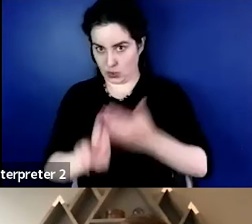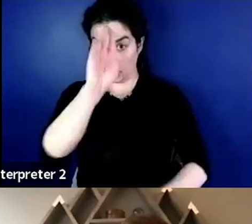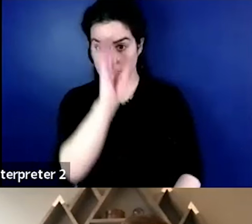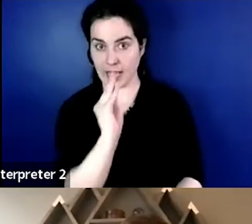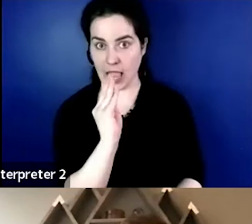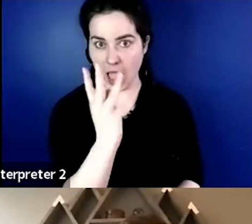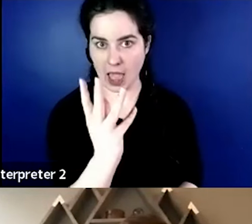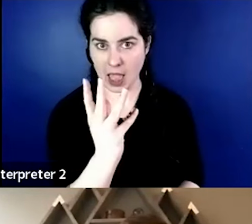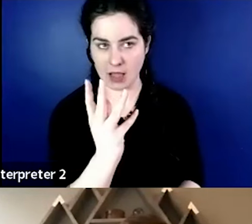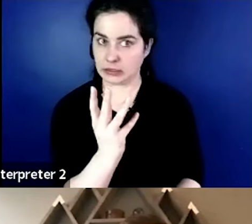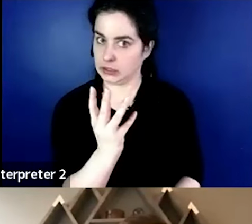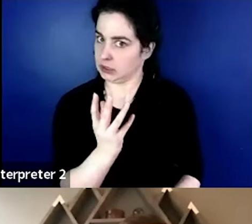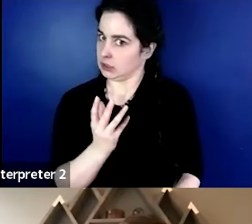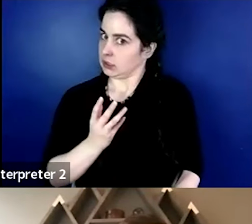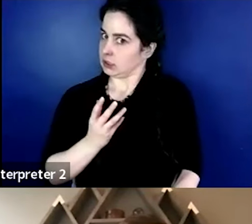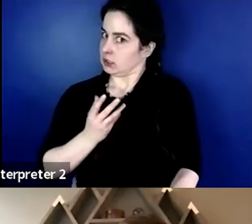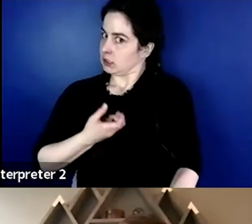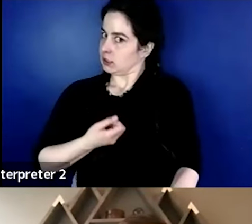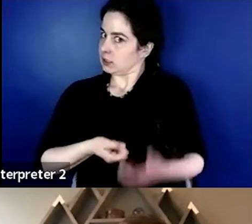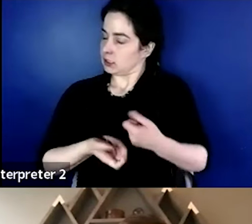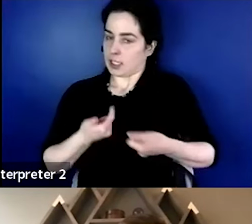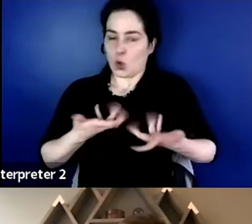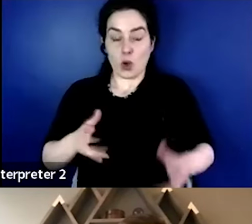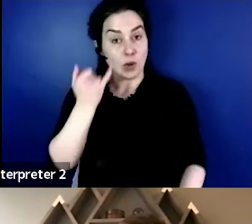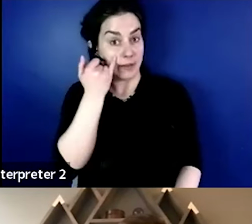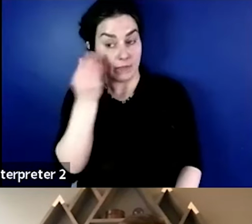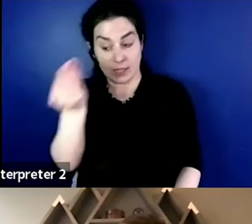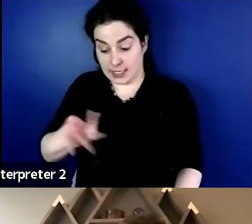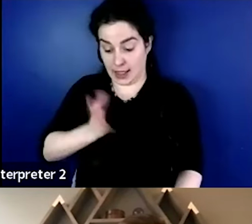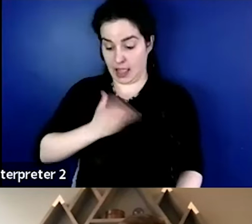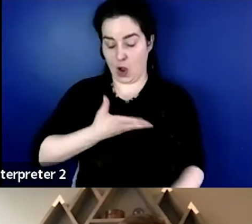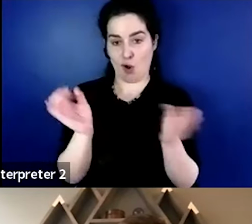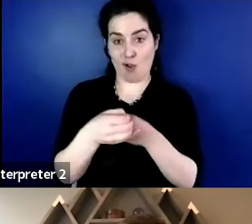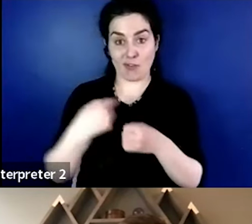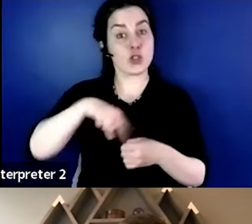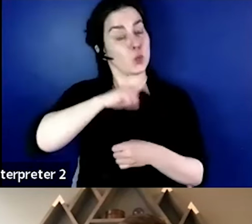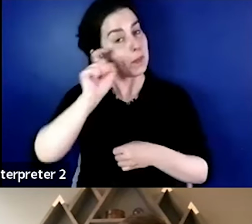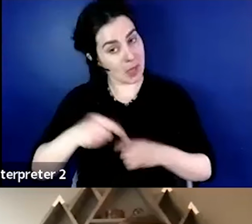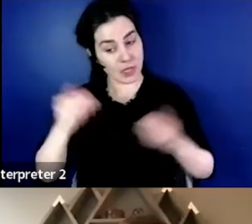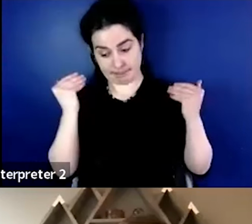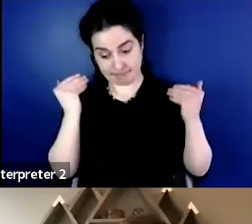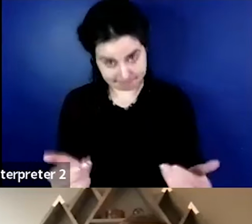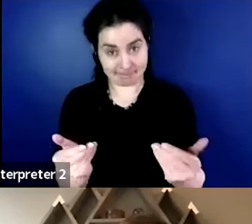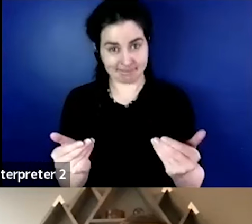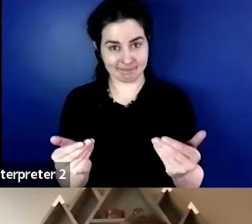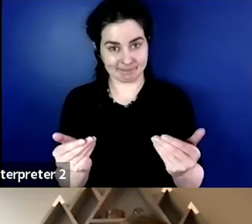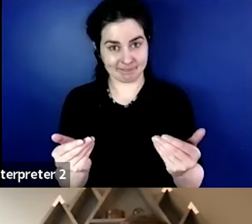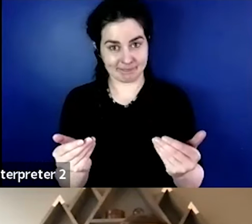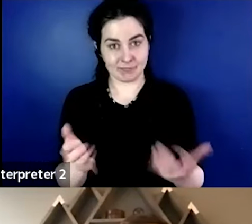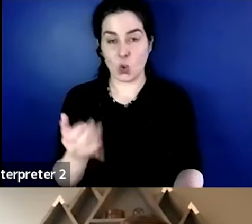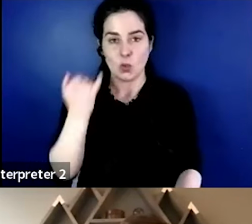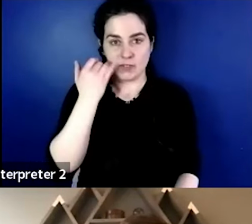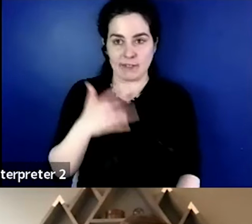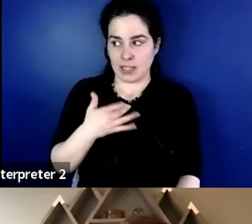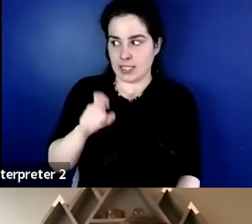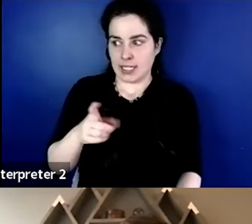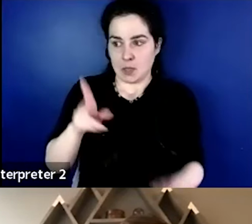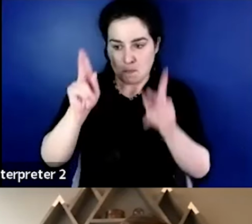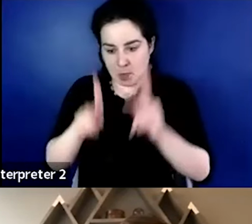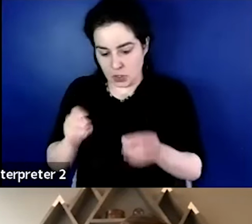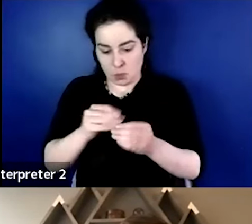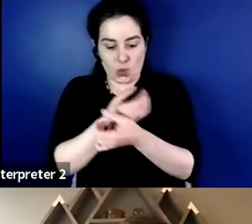like ours, an office at a center, that we do have to act. So if they need to tell somebody that feels safer or a different way,